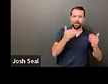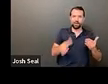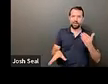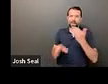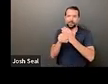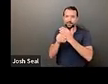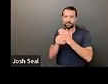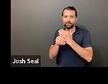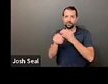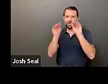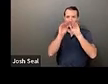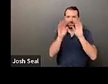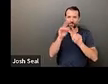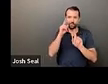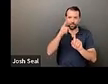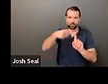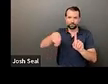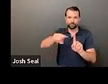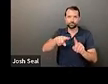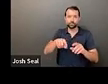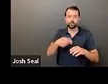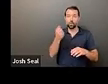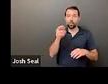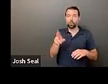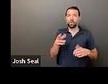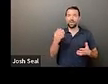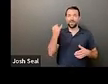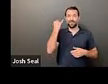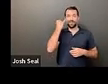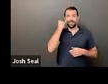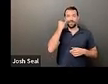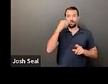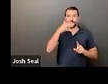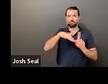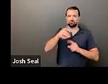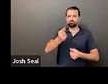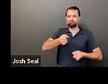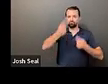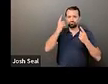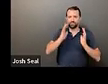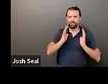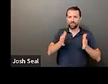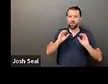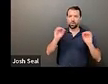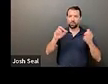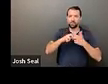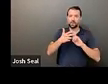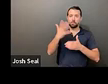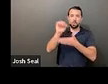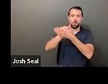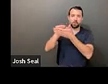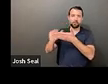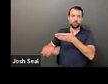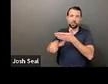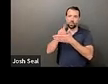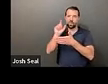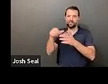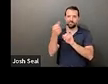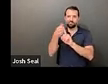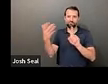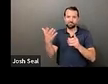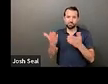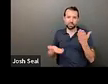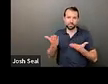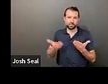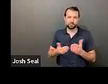field is doing really great with something, we might pull it out, right? So we added SAS1. This is a new